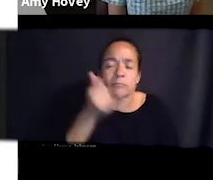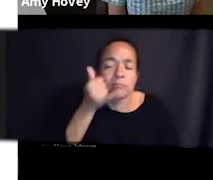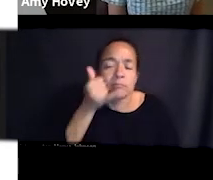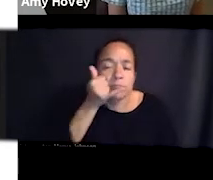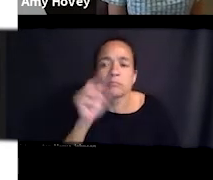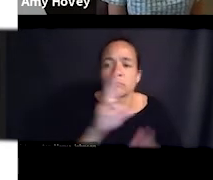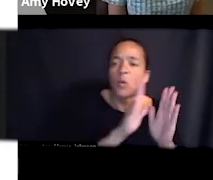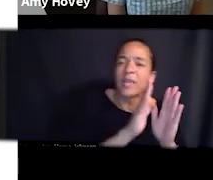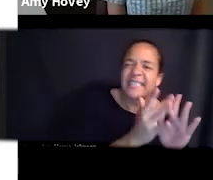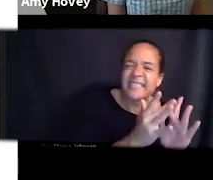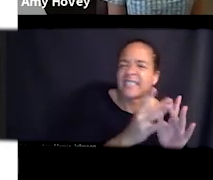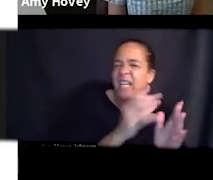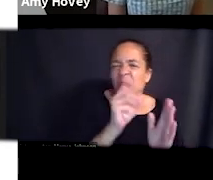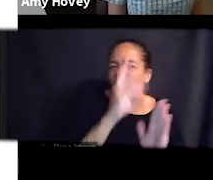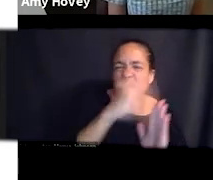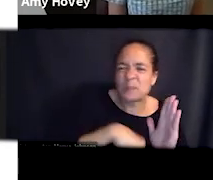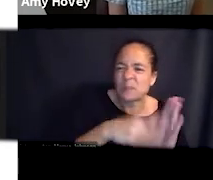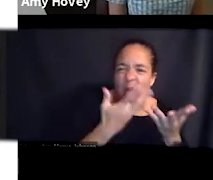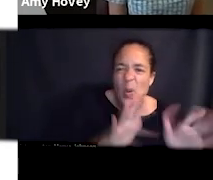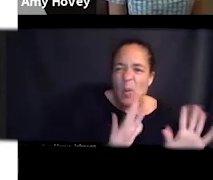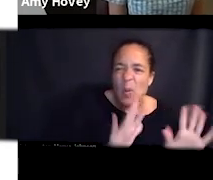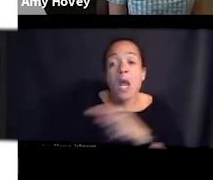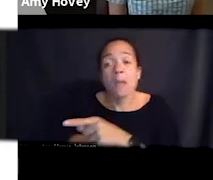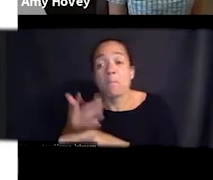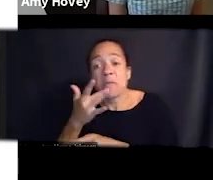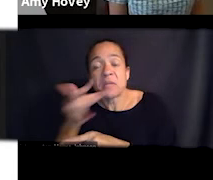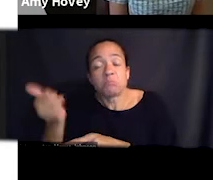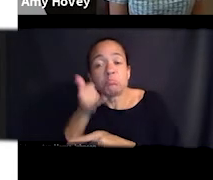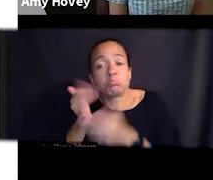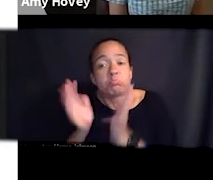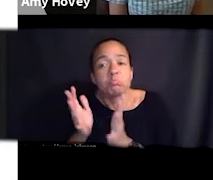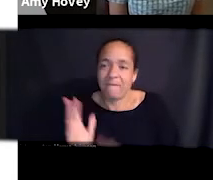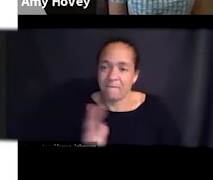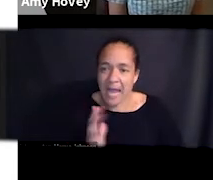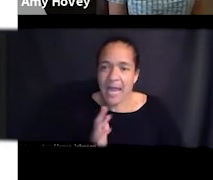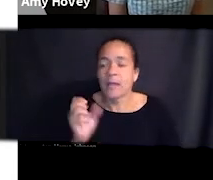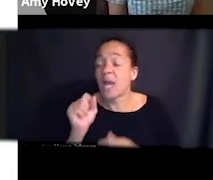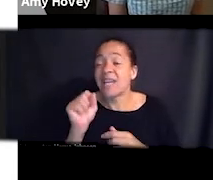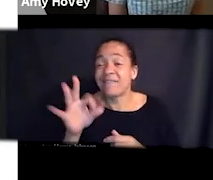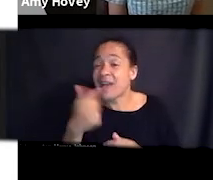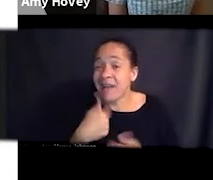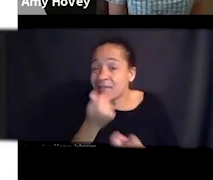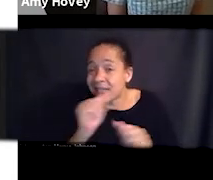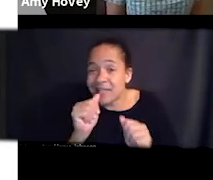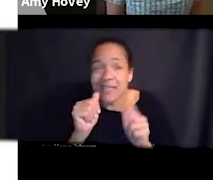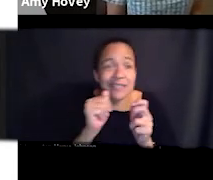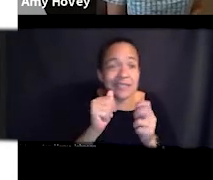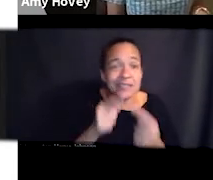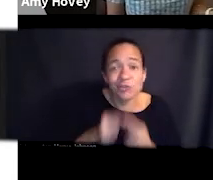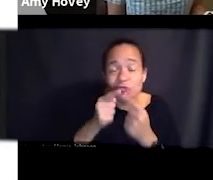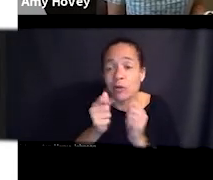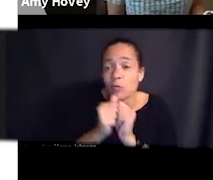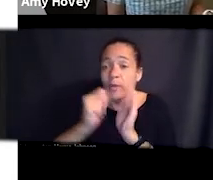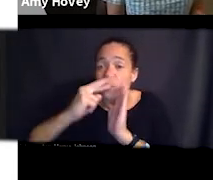to fill out a survey. Also helps to address if there's any literacy issues, to really have